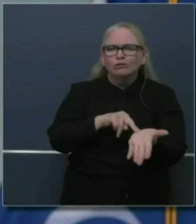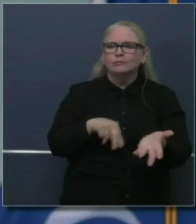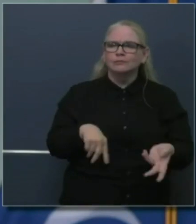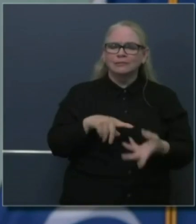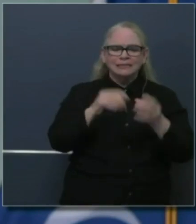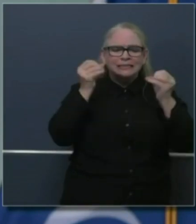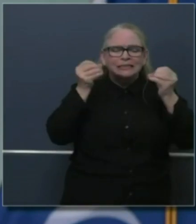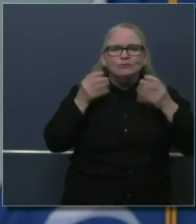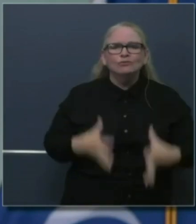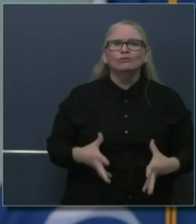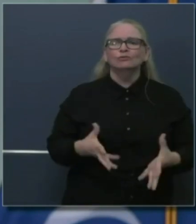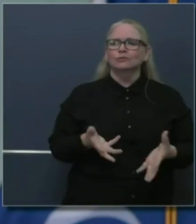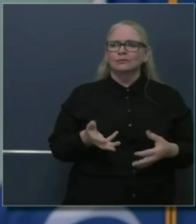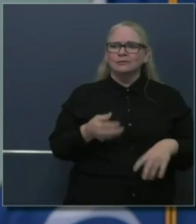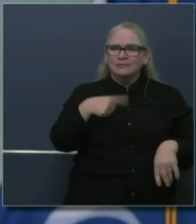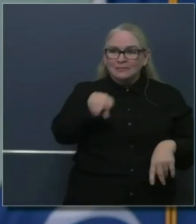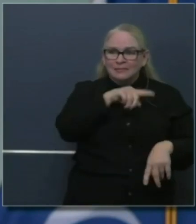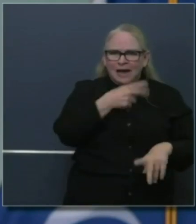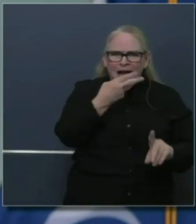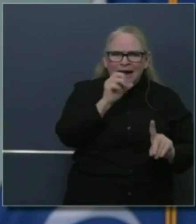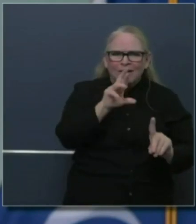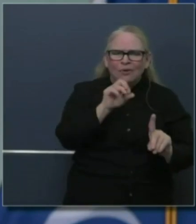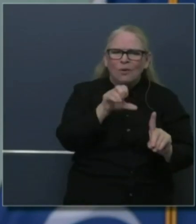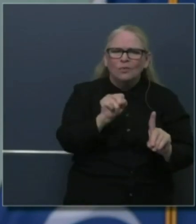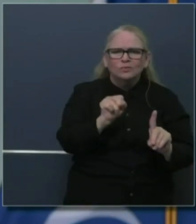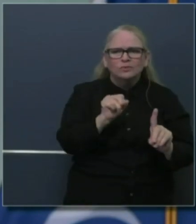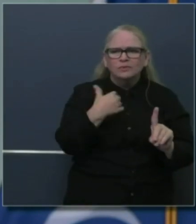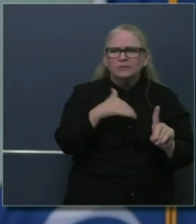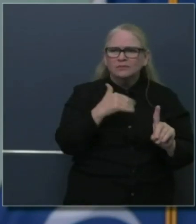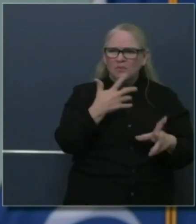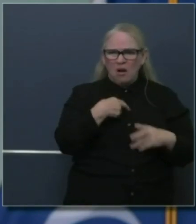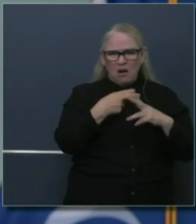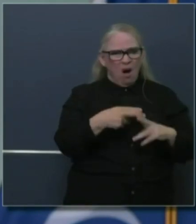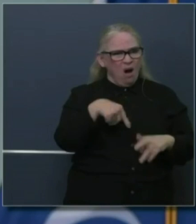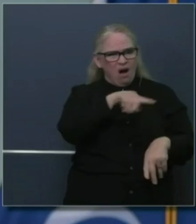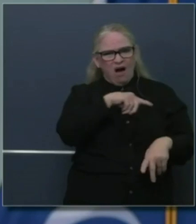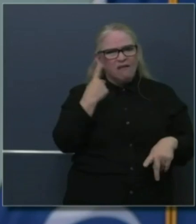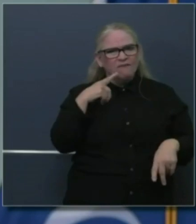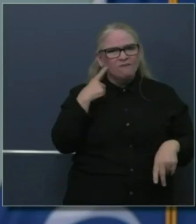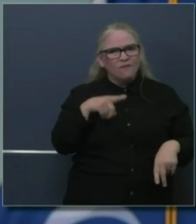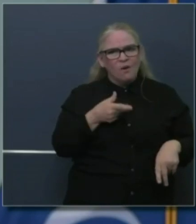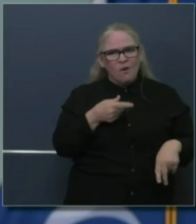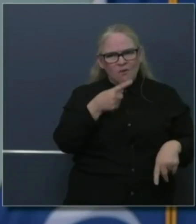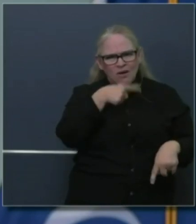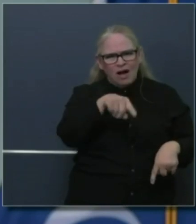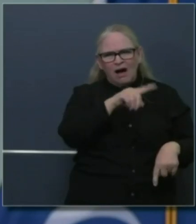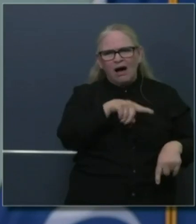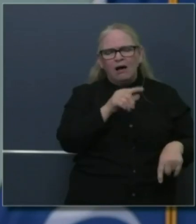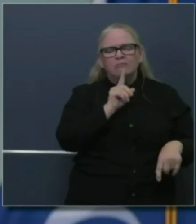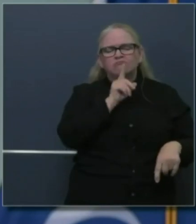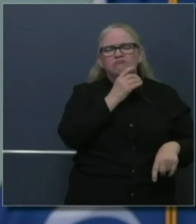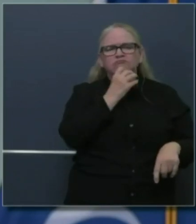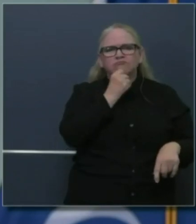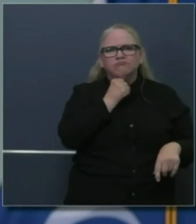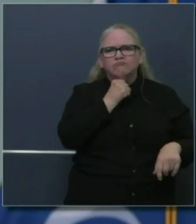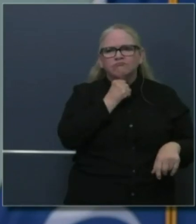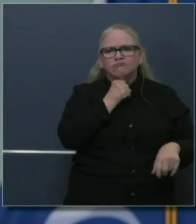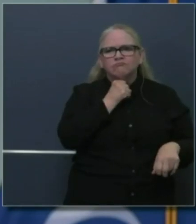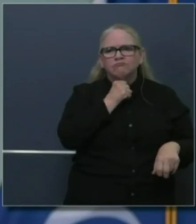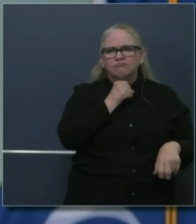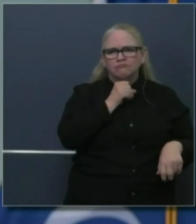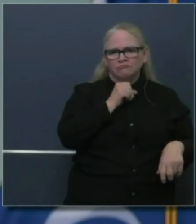that we call heroes every single day for good reason. They are the real